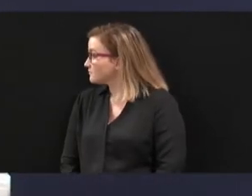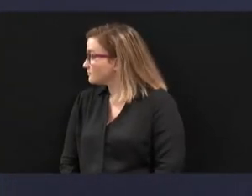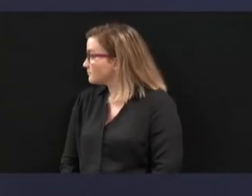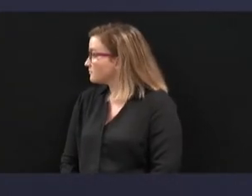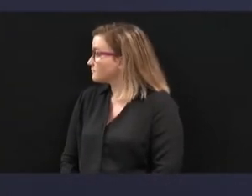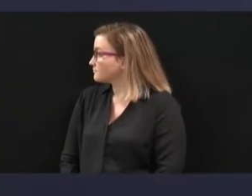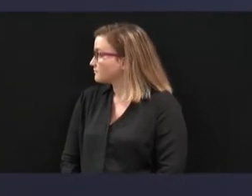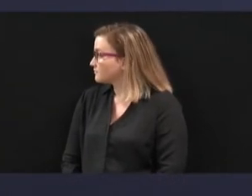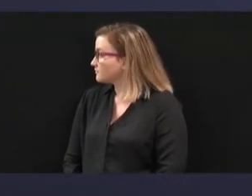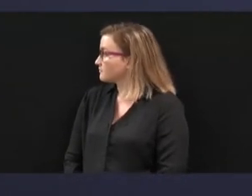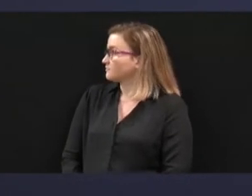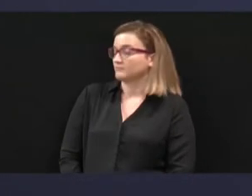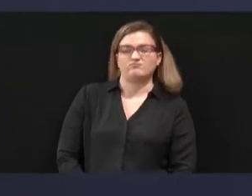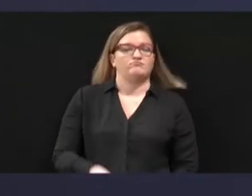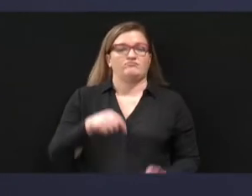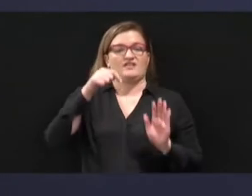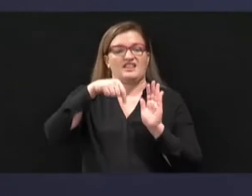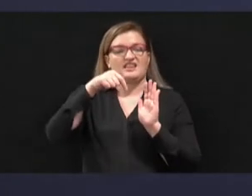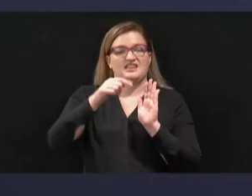If you're looking this book,